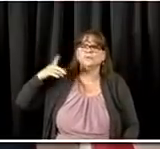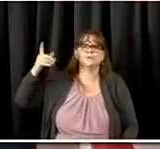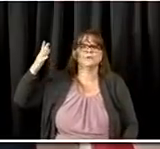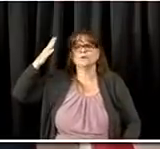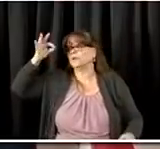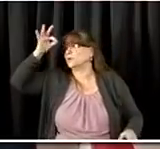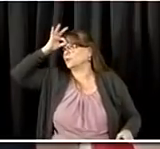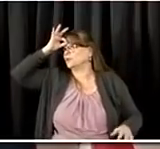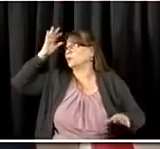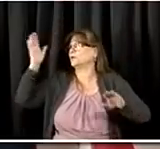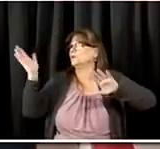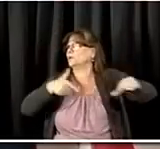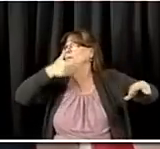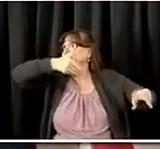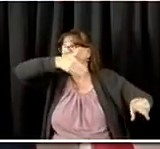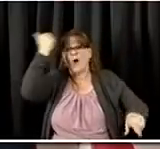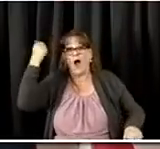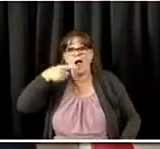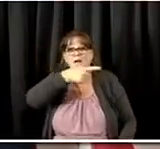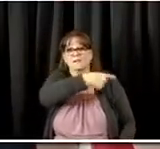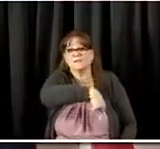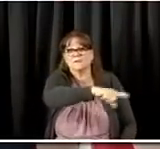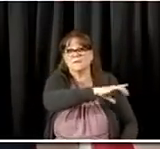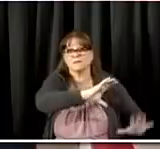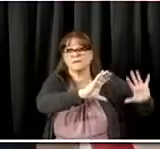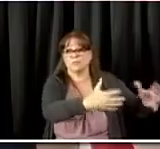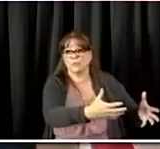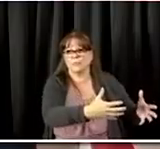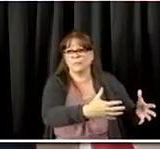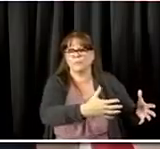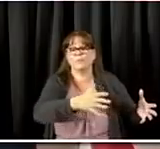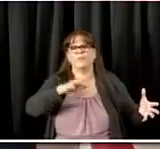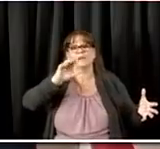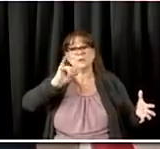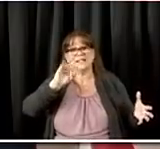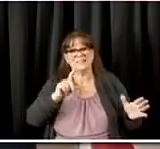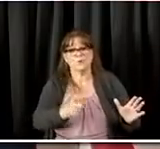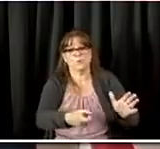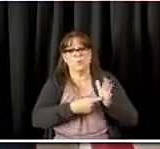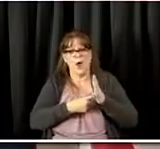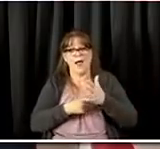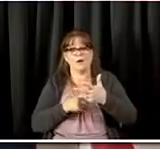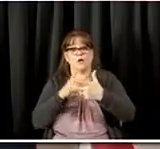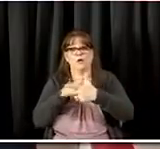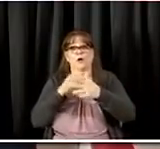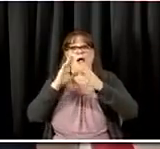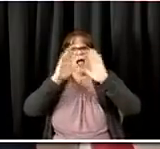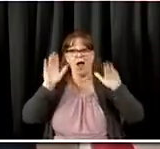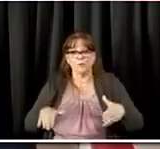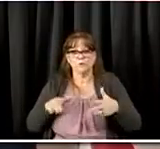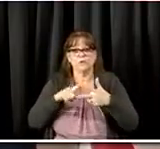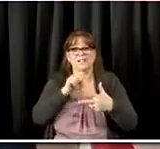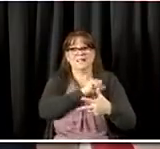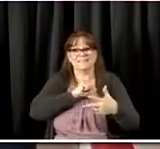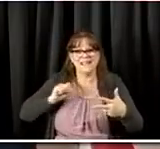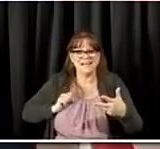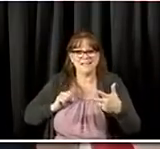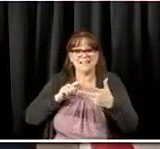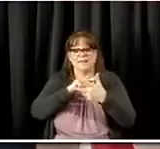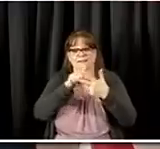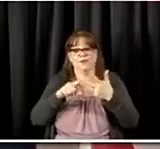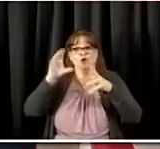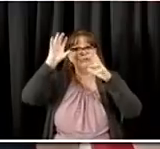has passed something that the president is vetoing or hasn't signed. It takes all three: the House, the Senate, the president. They need to work together now to